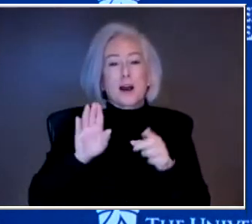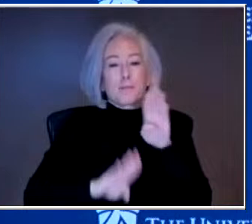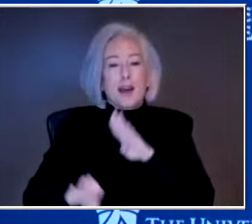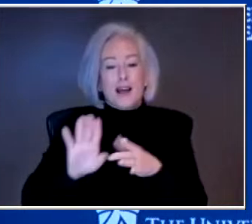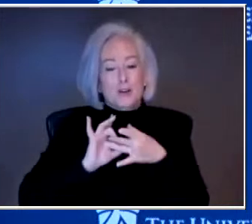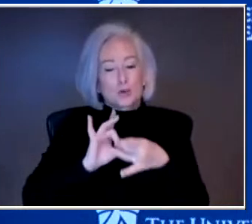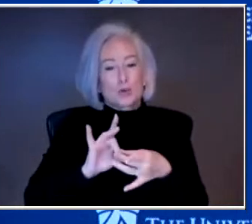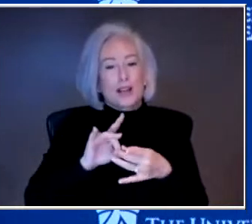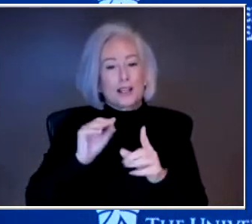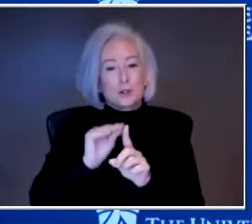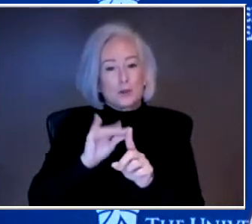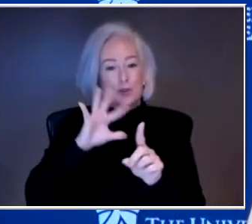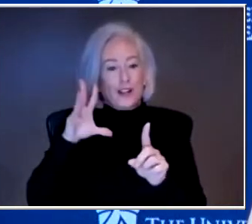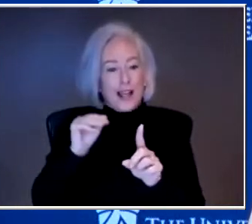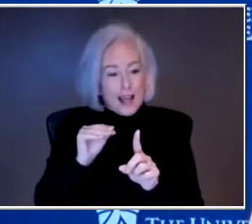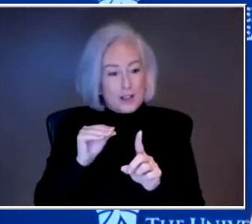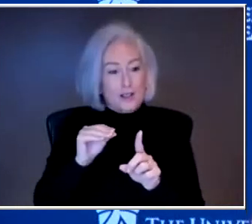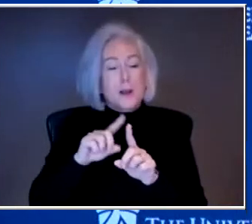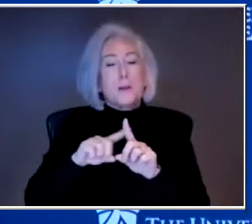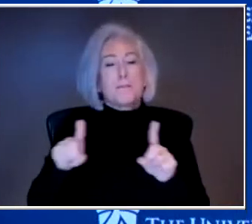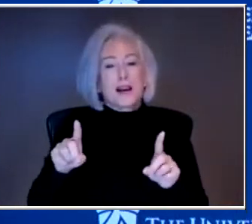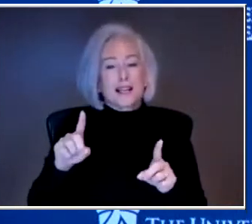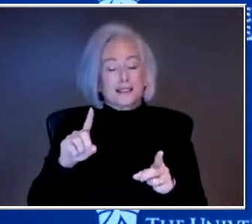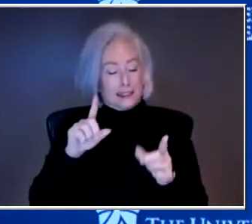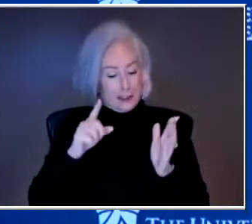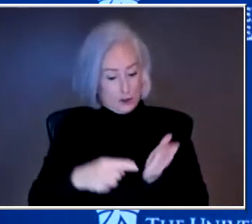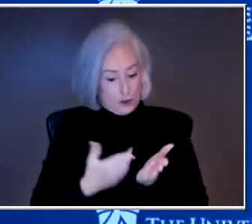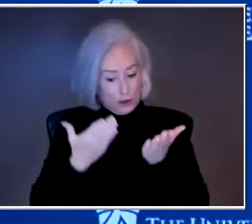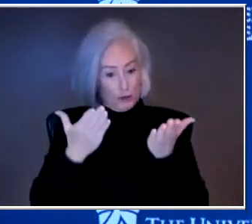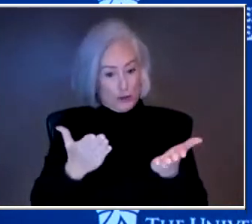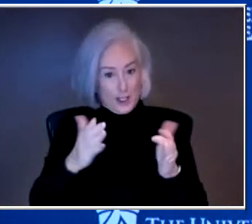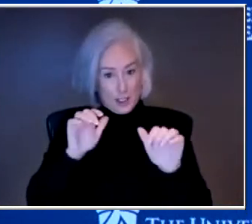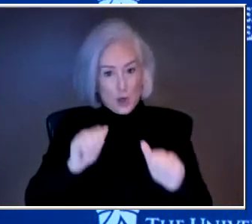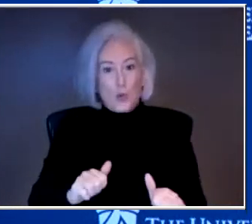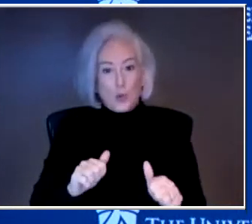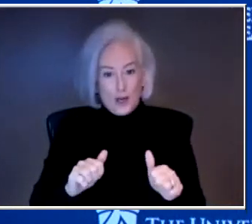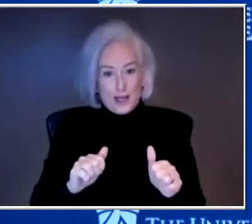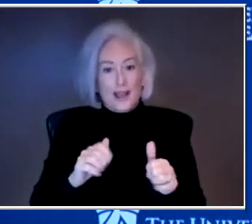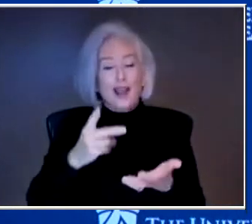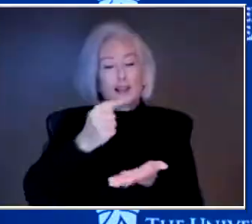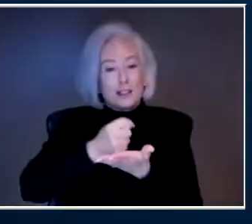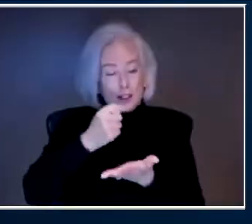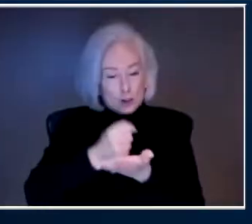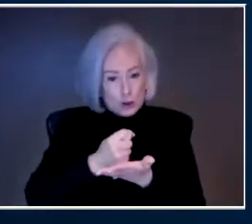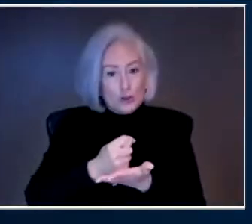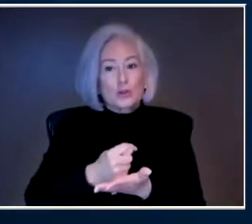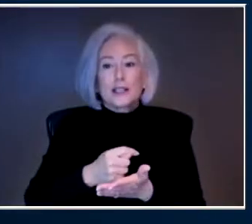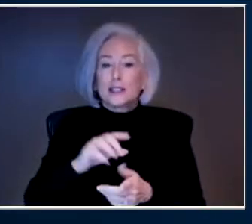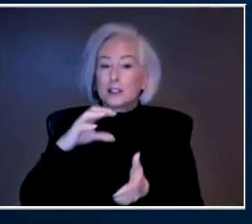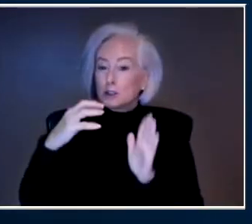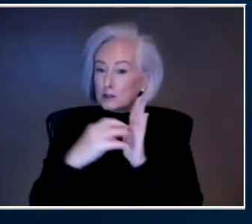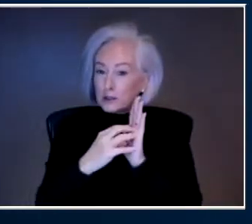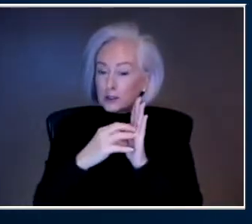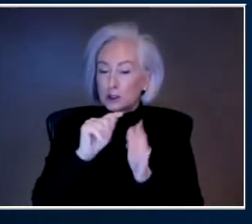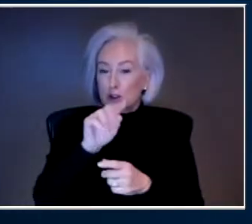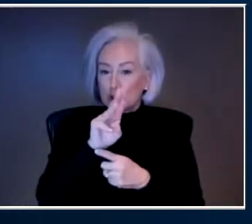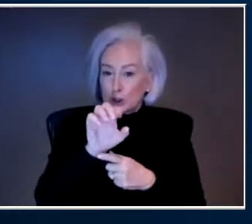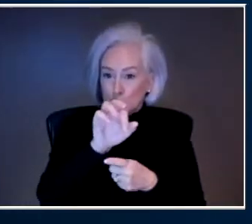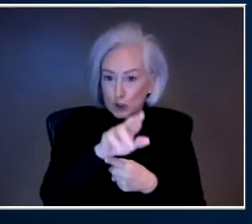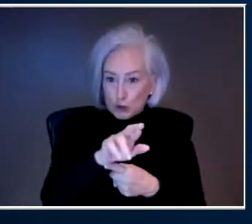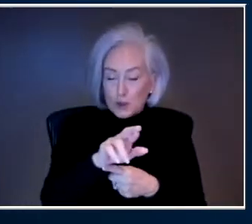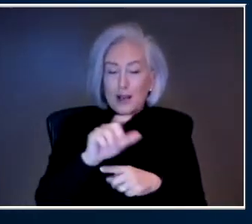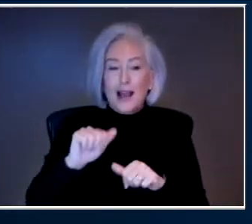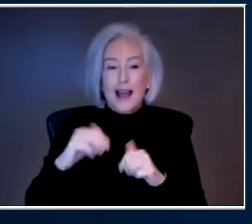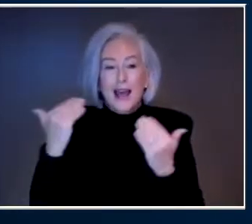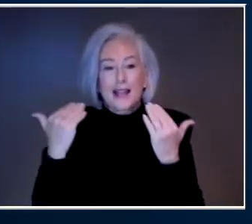we can still effectively treat tumors, and it may dramatically limit toxicity to normal tissues. And as we mentioned, this is an agreement between